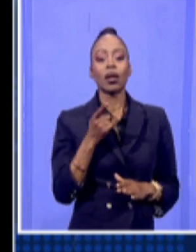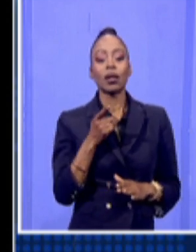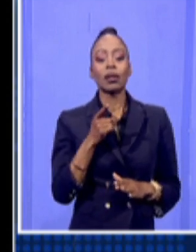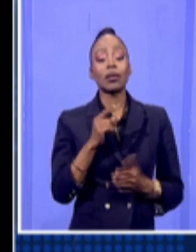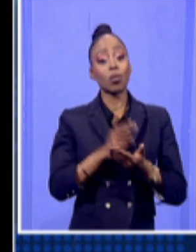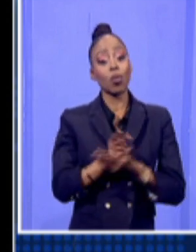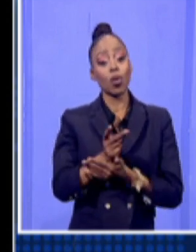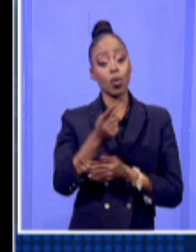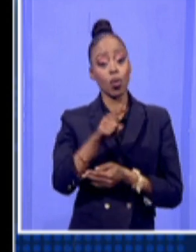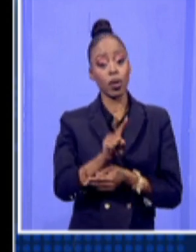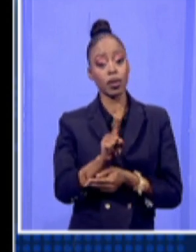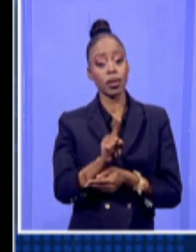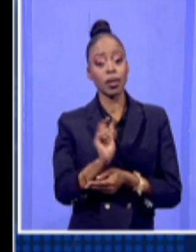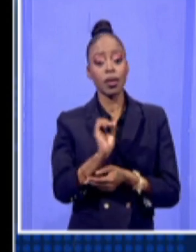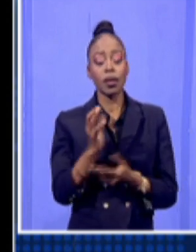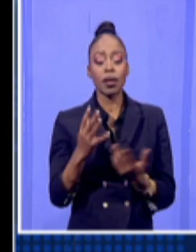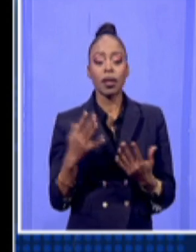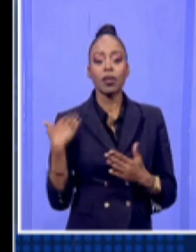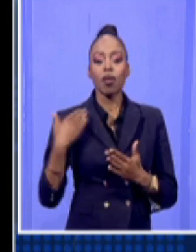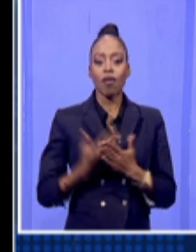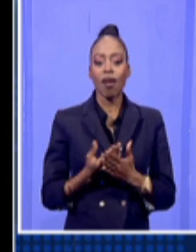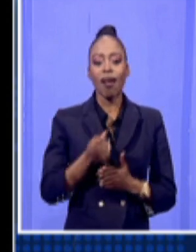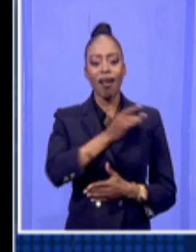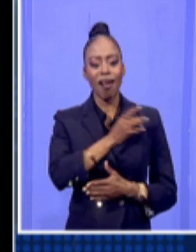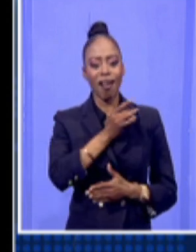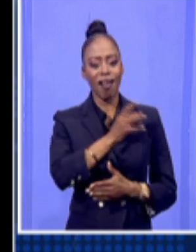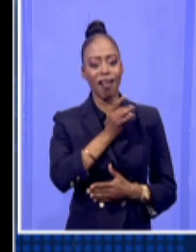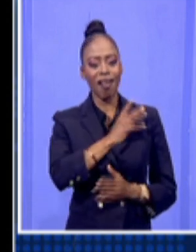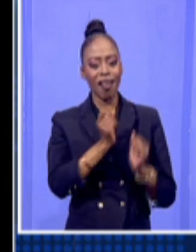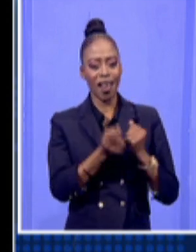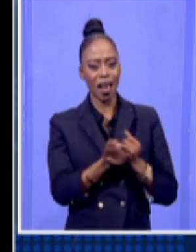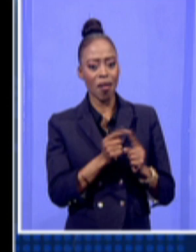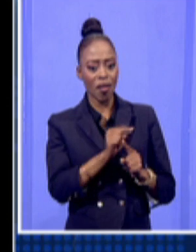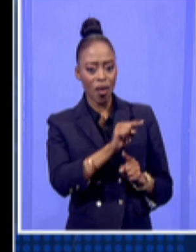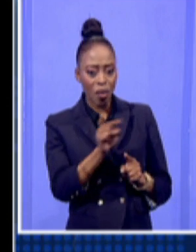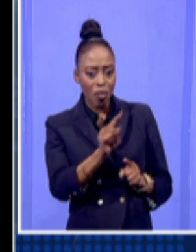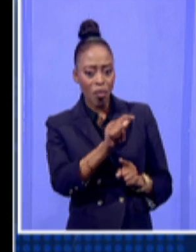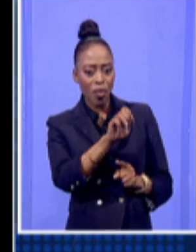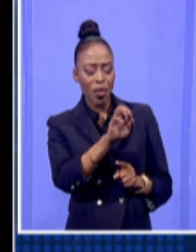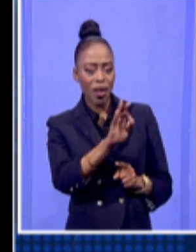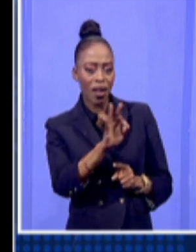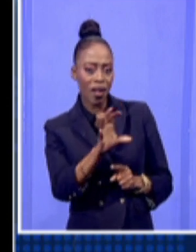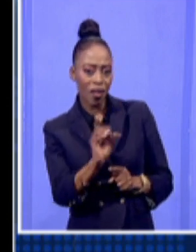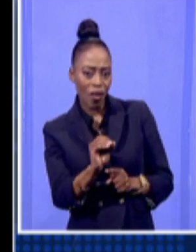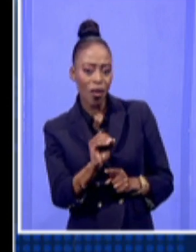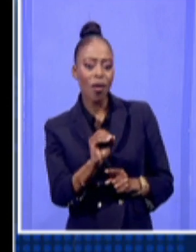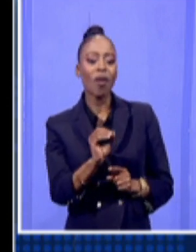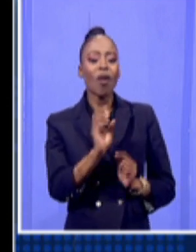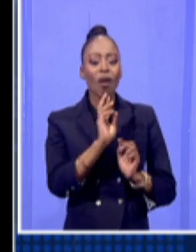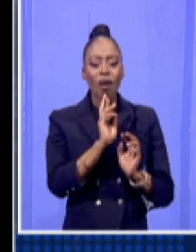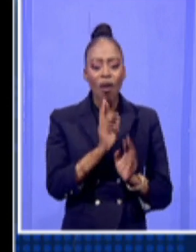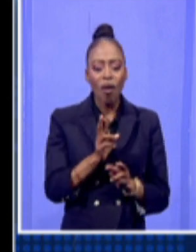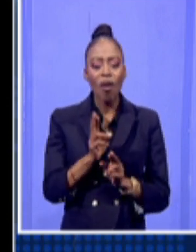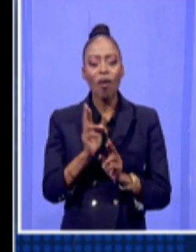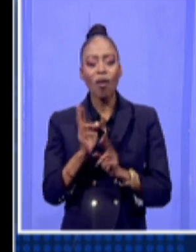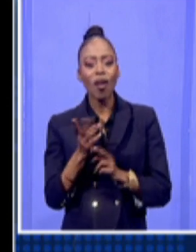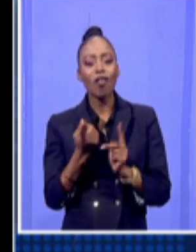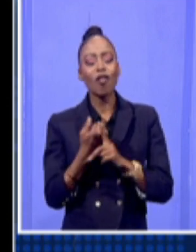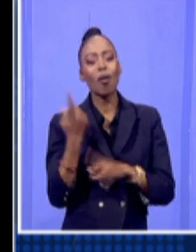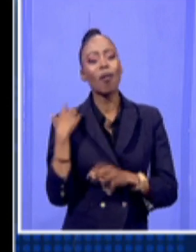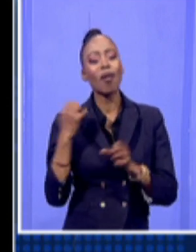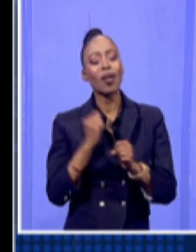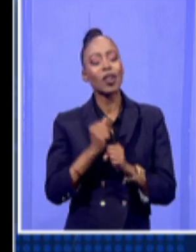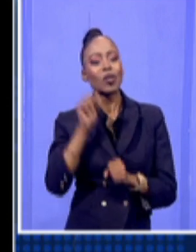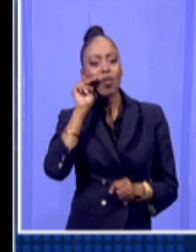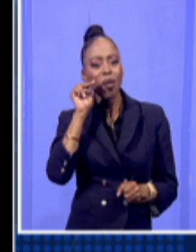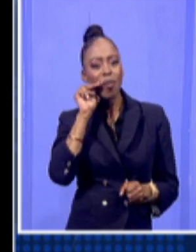is that there has been intimidation from his side, of which has been reported since November last year.